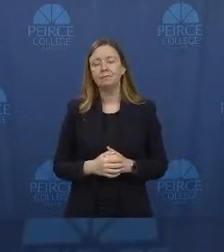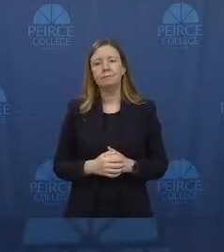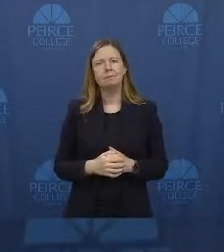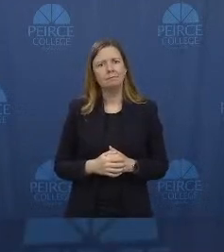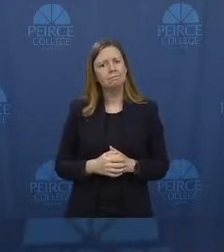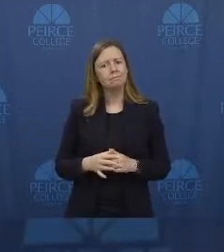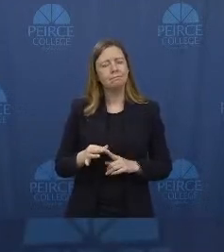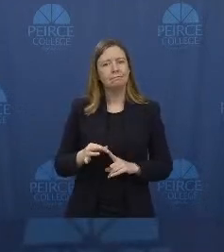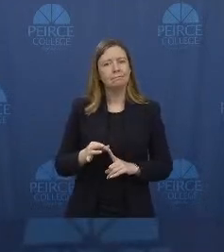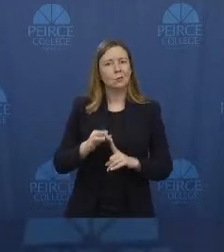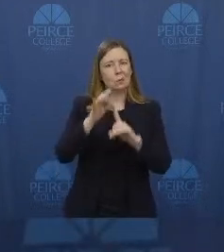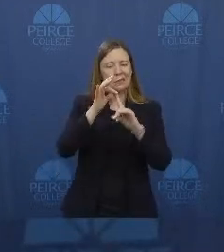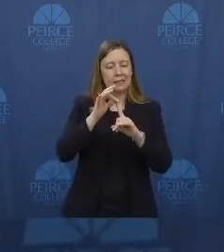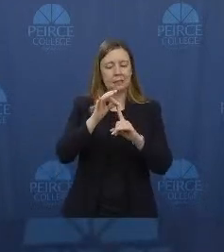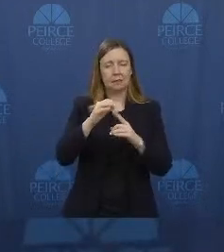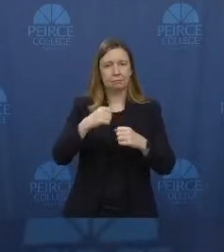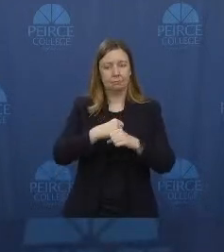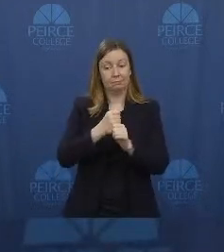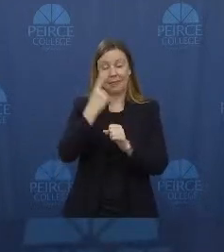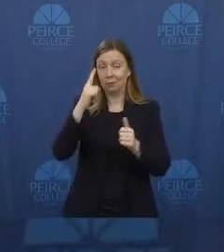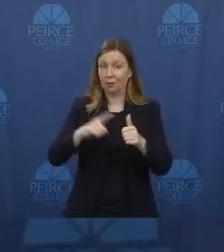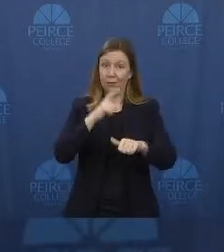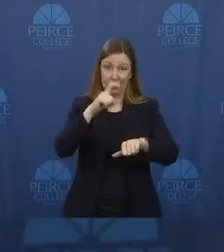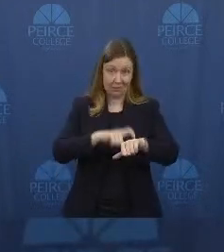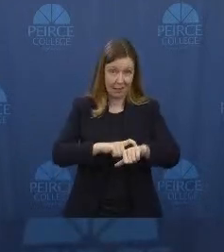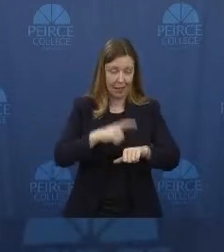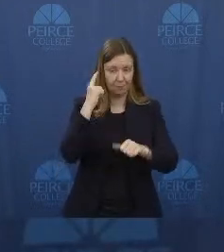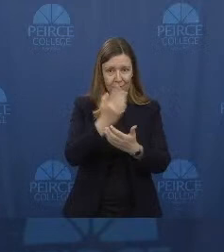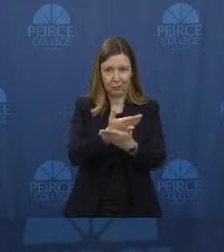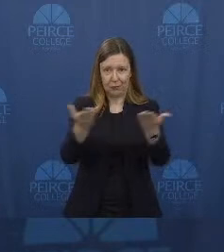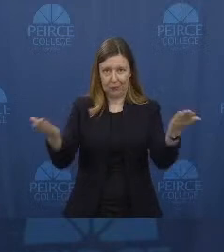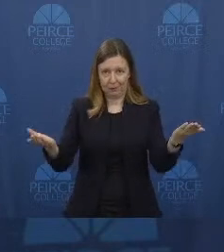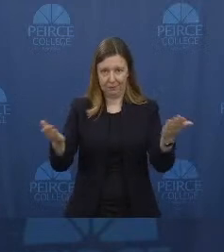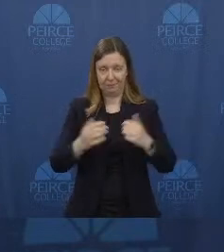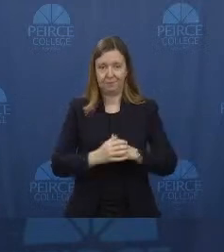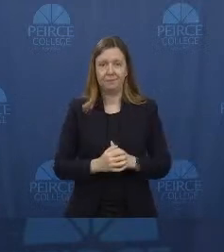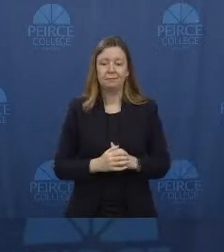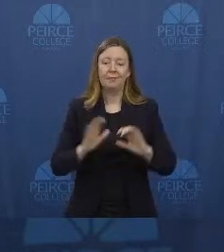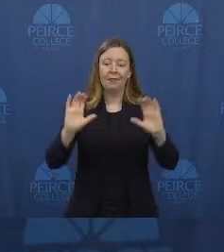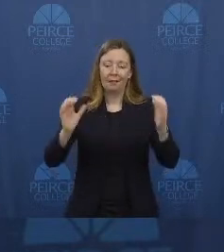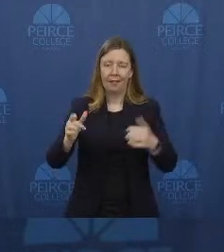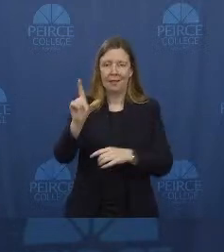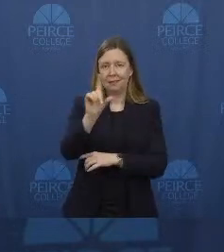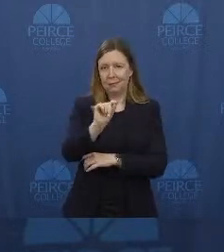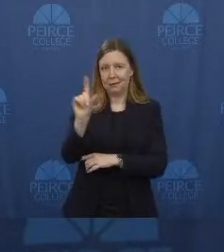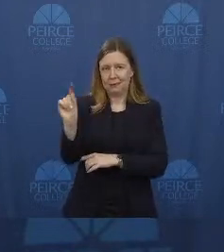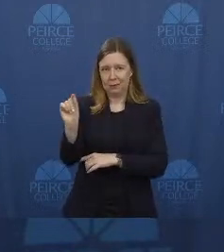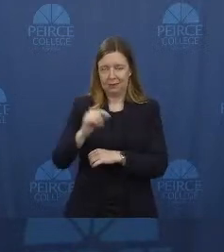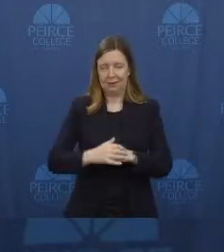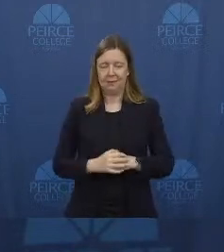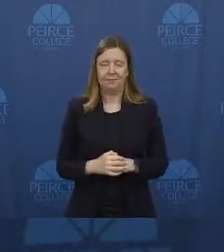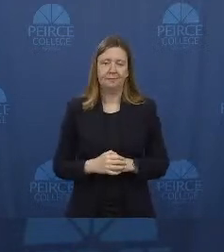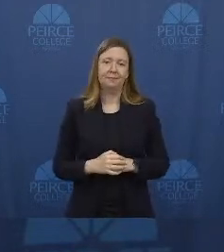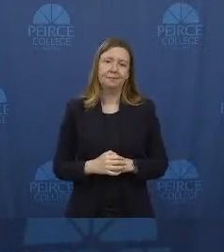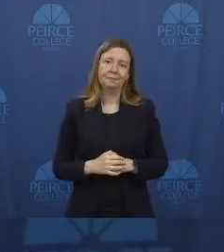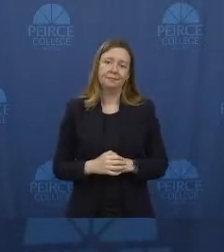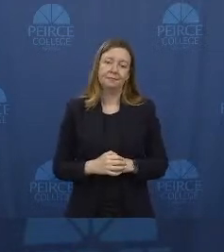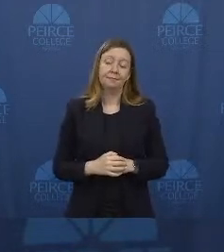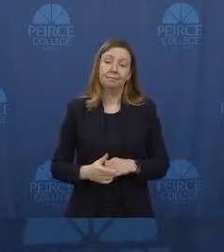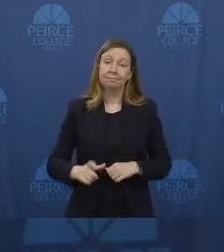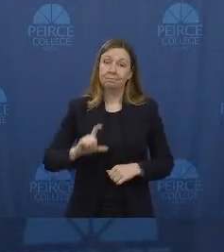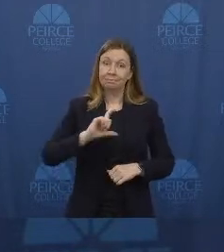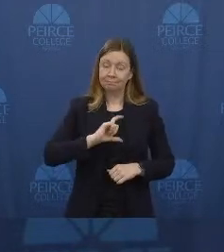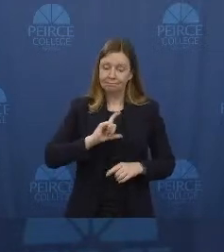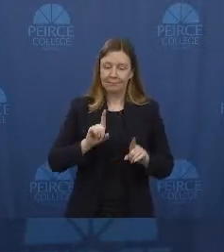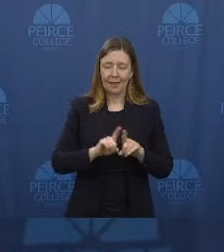unique, created for the first time for you, the class of 2020. Wear it as